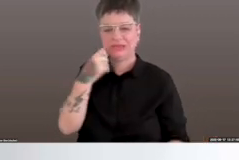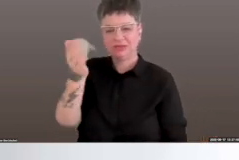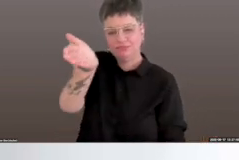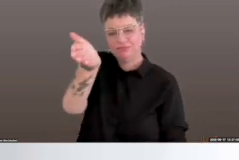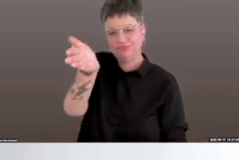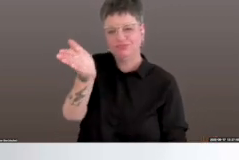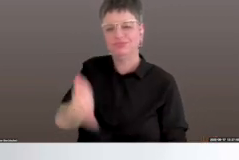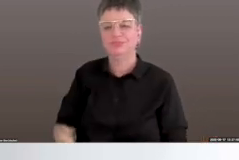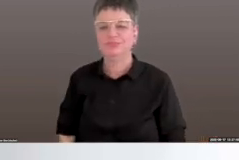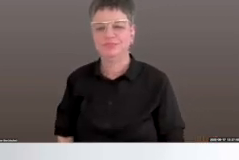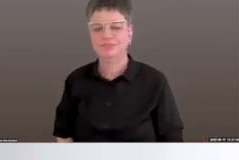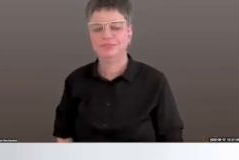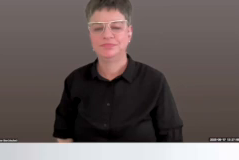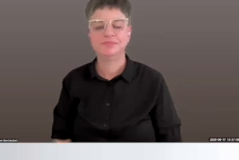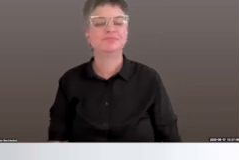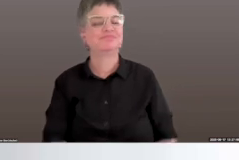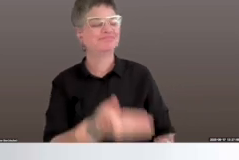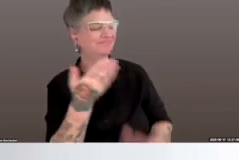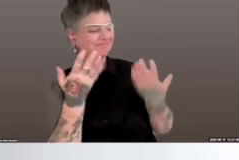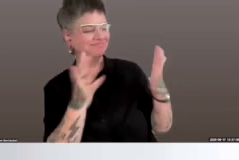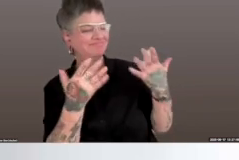All right, thanks, Stephanie.